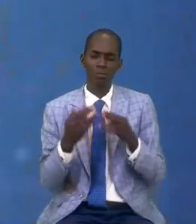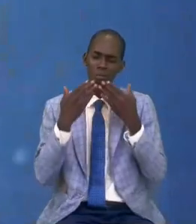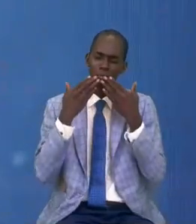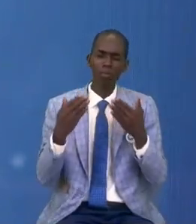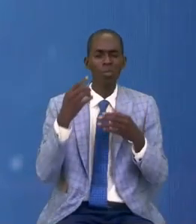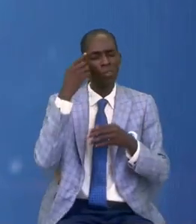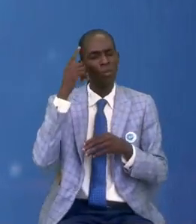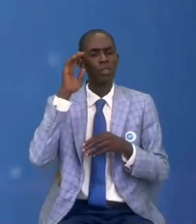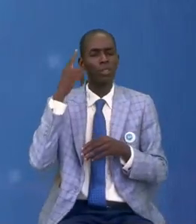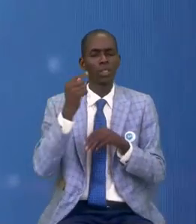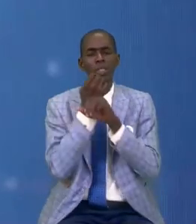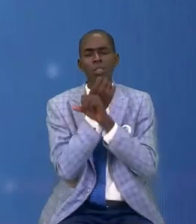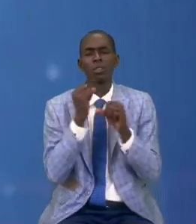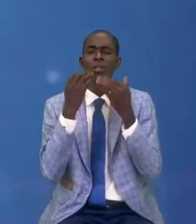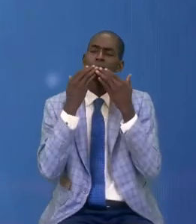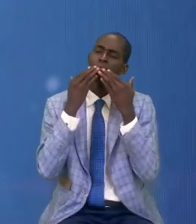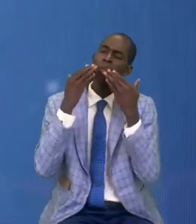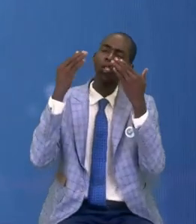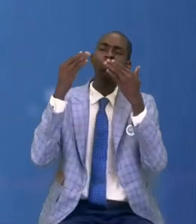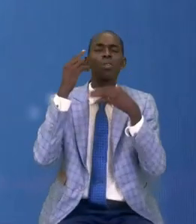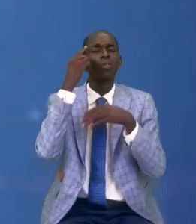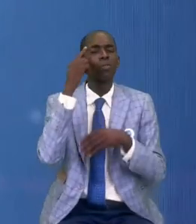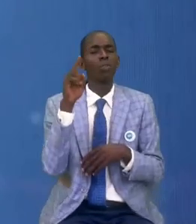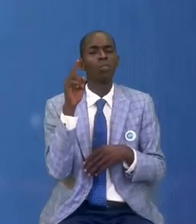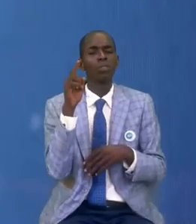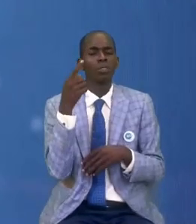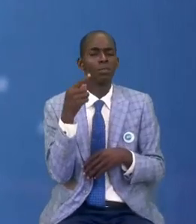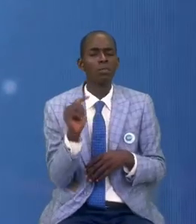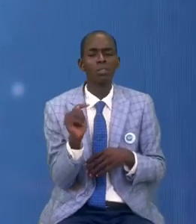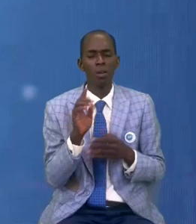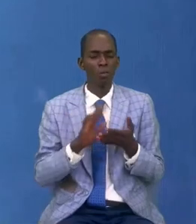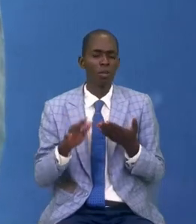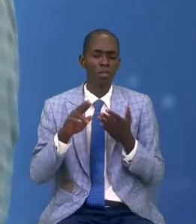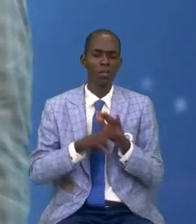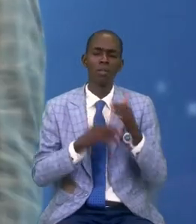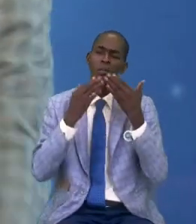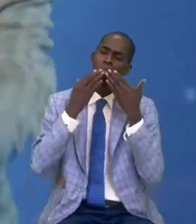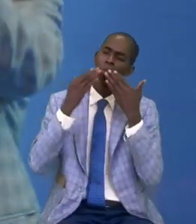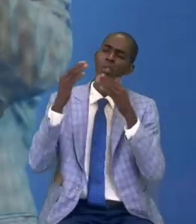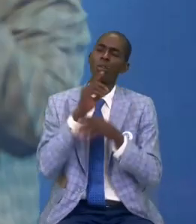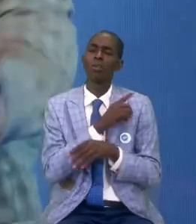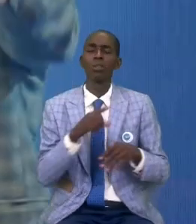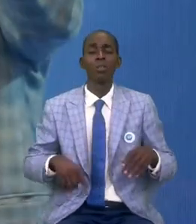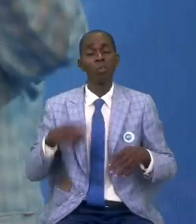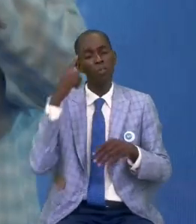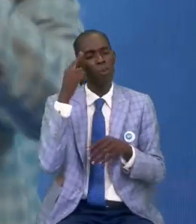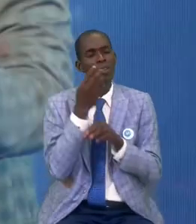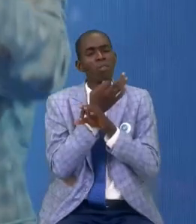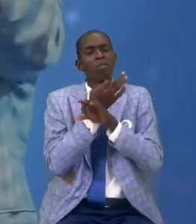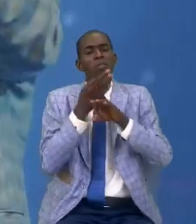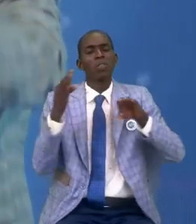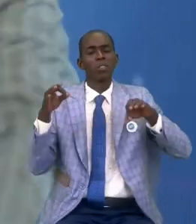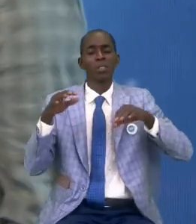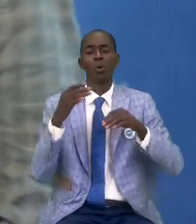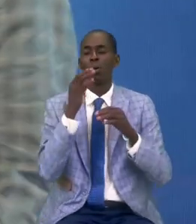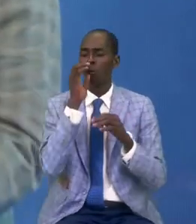for the forgiveness. And thank you, Lord, for the freedom. Woe is gone, condemnation gone. Now